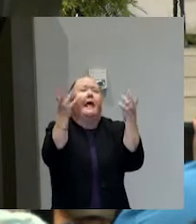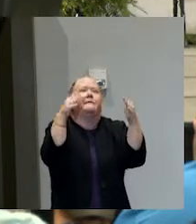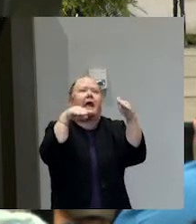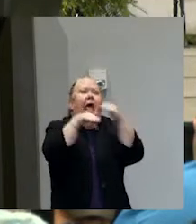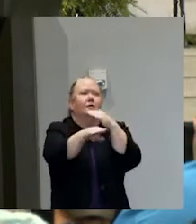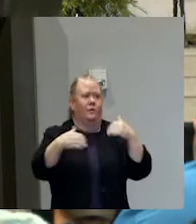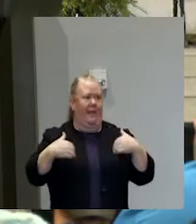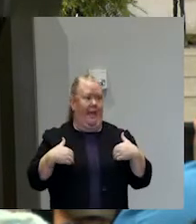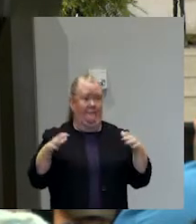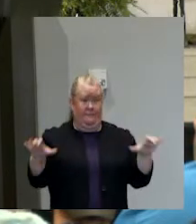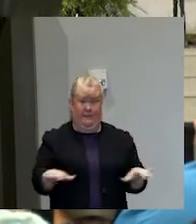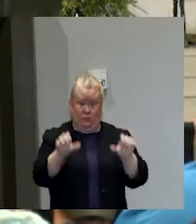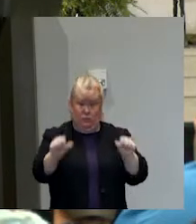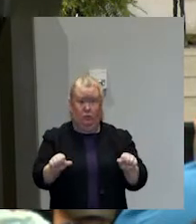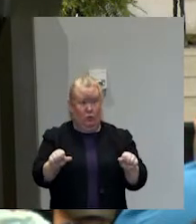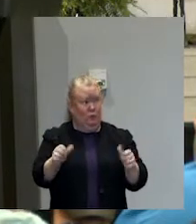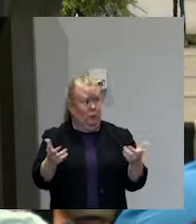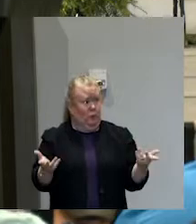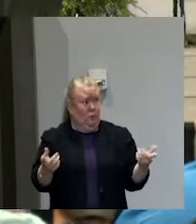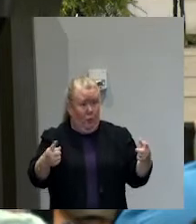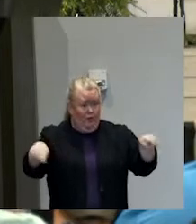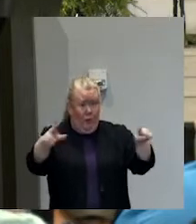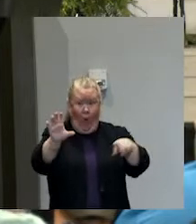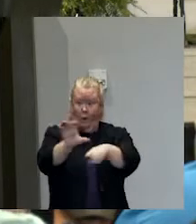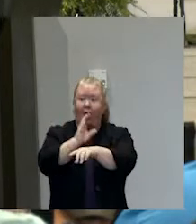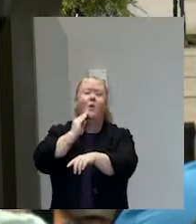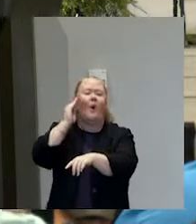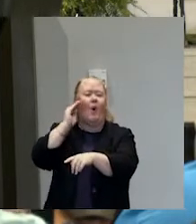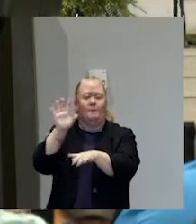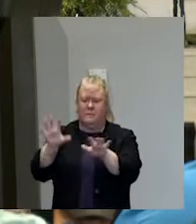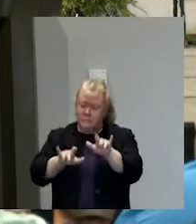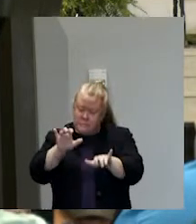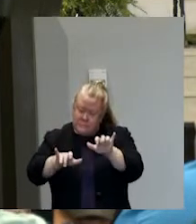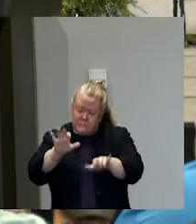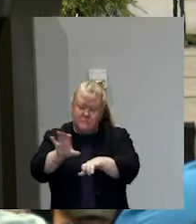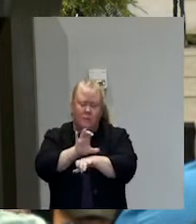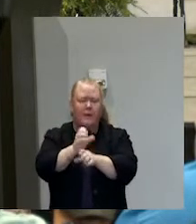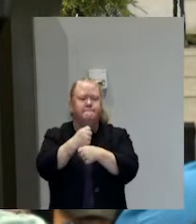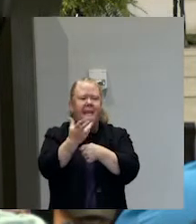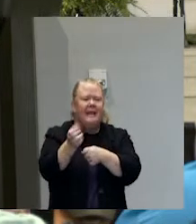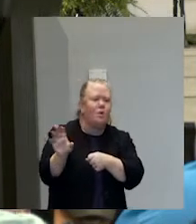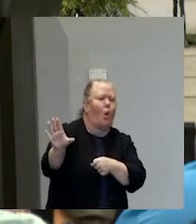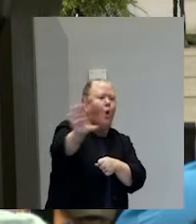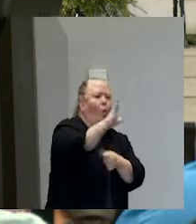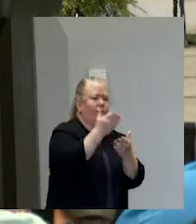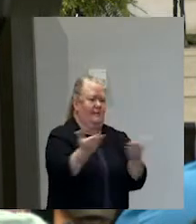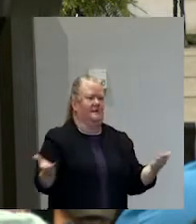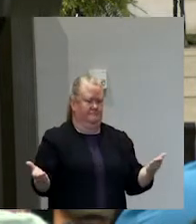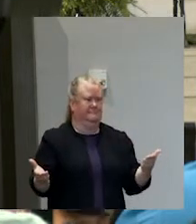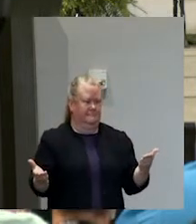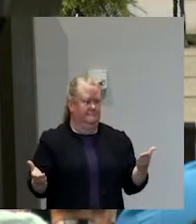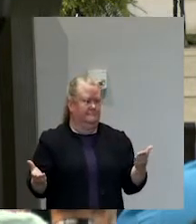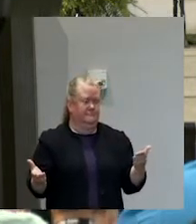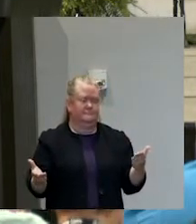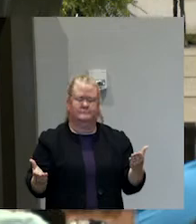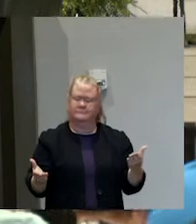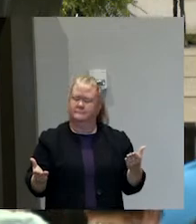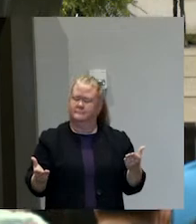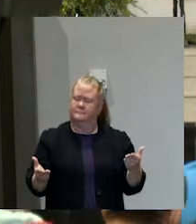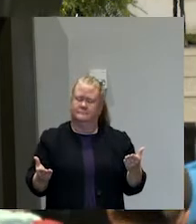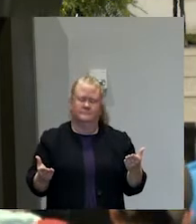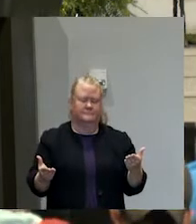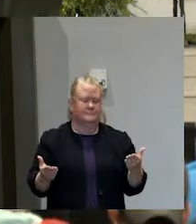able to do stuff prosumer with your own computers at home, you got to make your own stuff. And one of the biggest